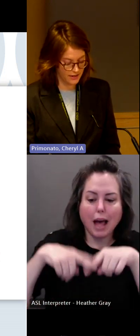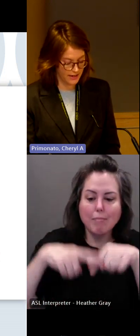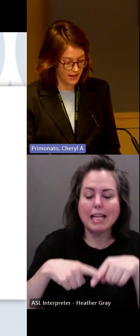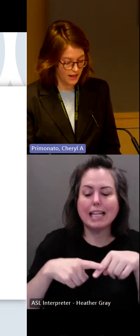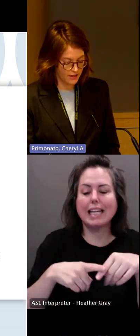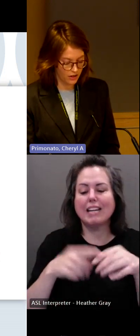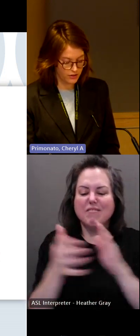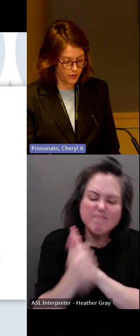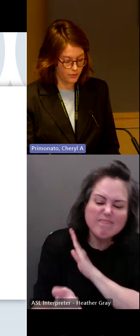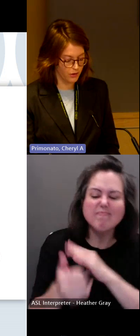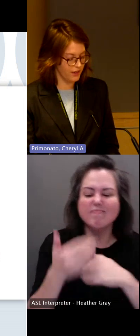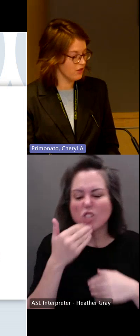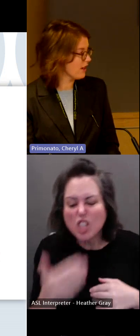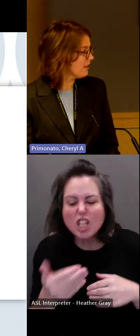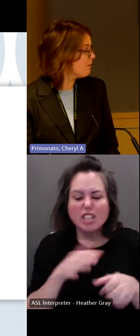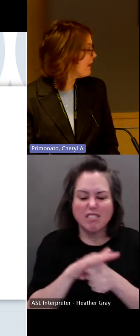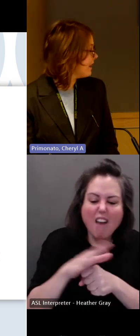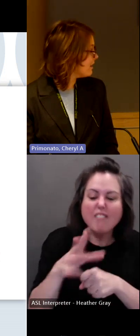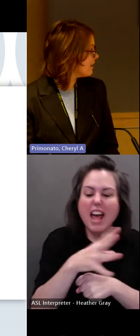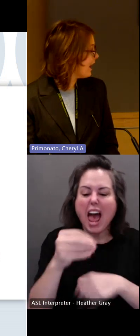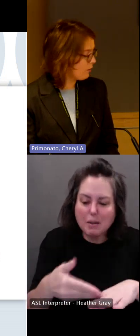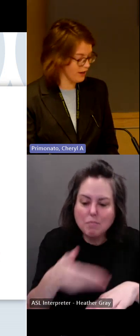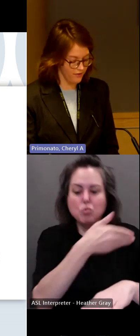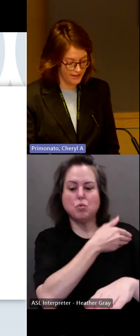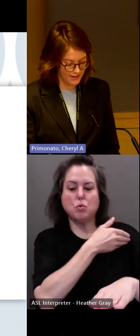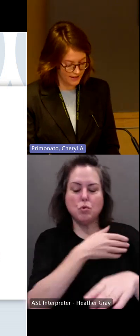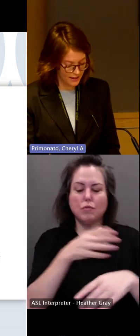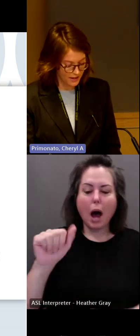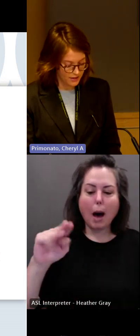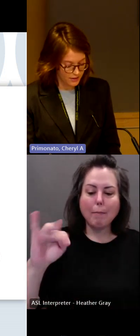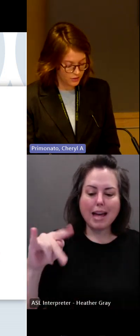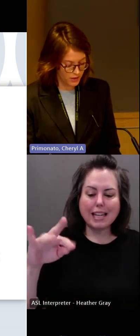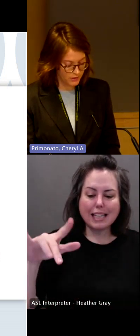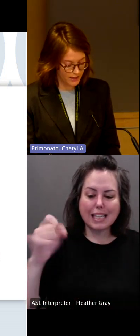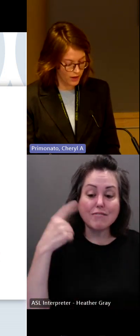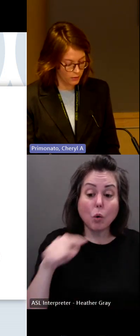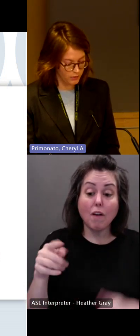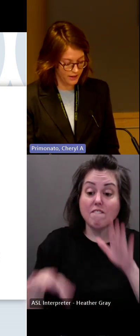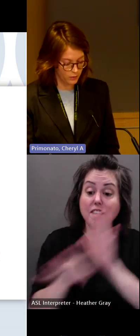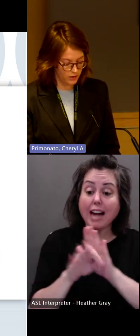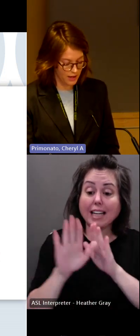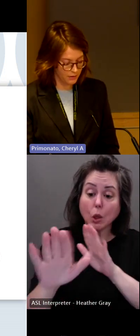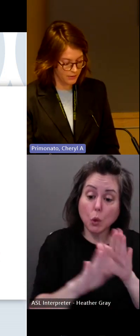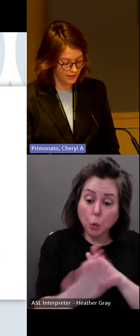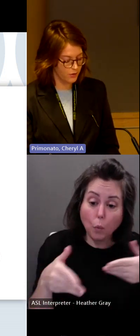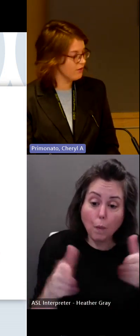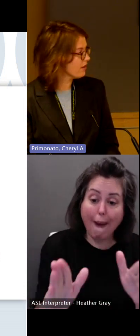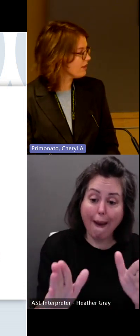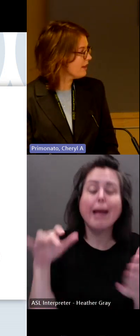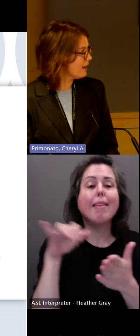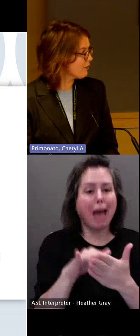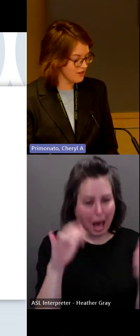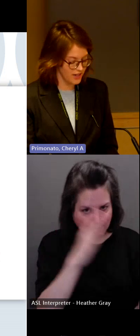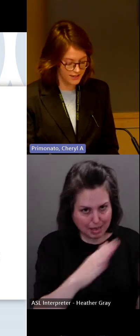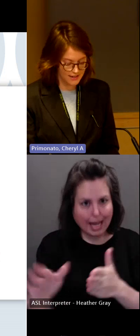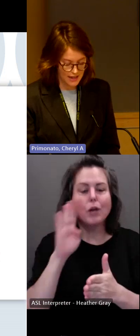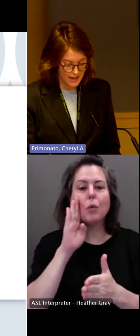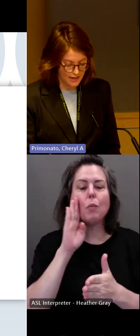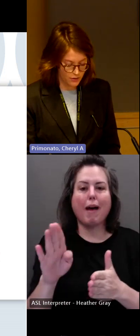efficiency, safety, and also improving transit amenities and wayfinding. The streamlined route plan will complement the University